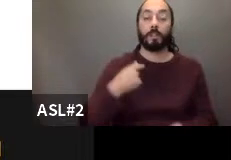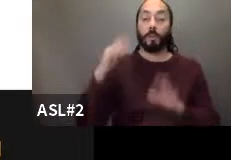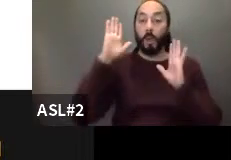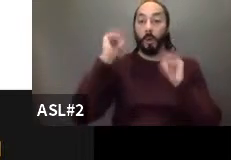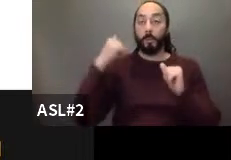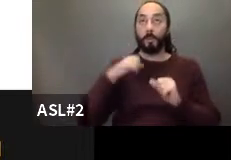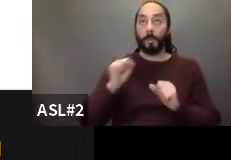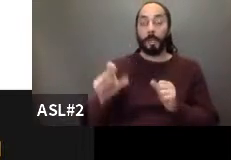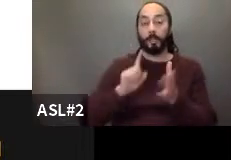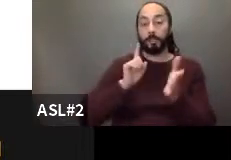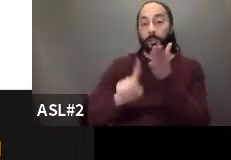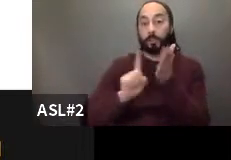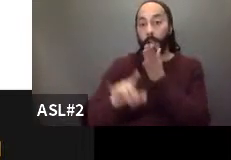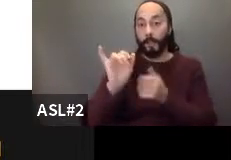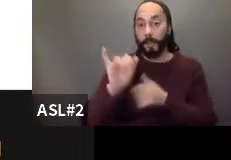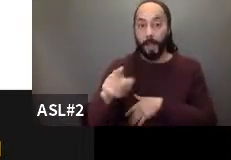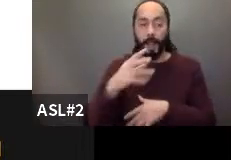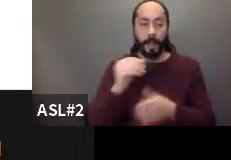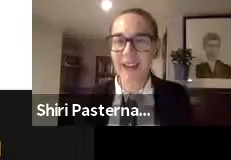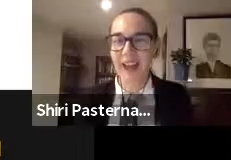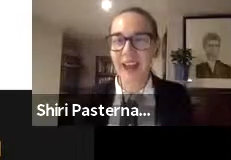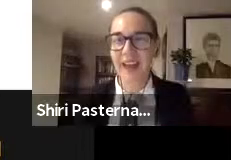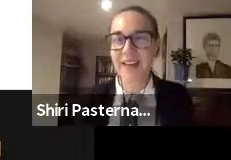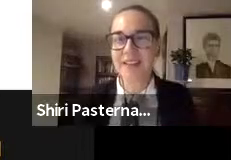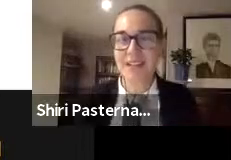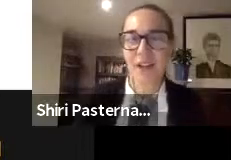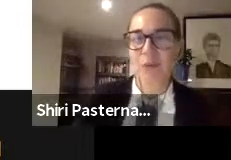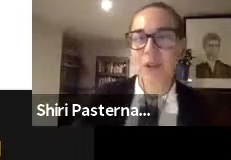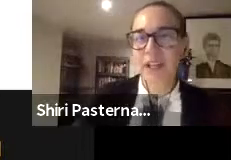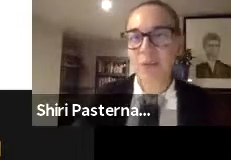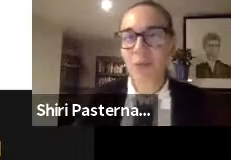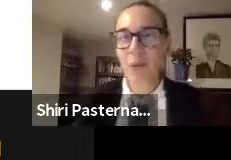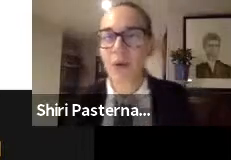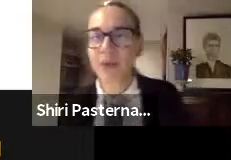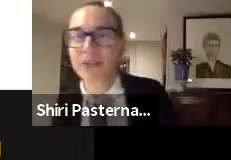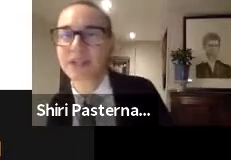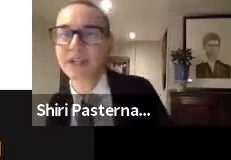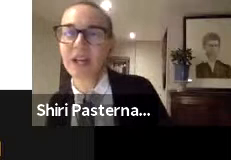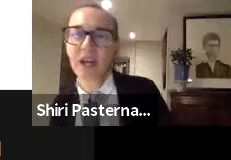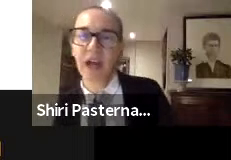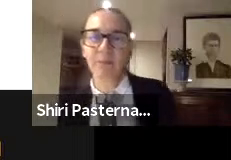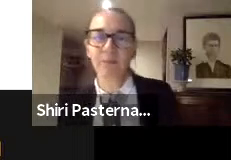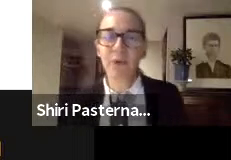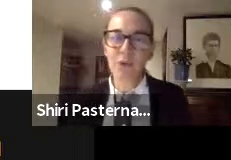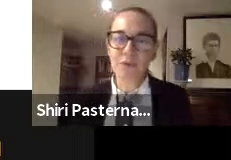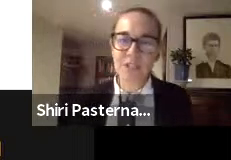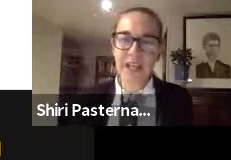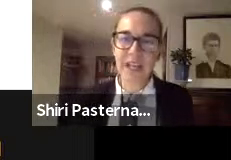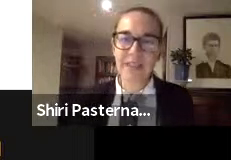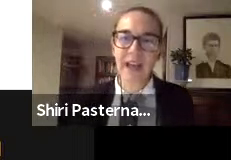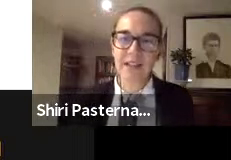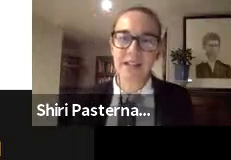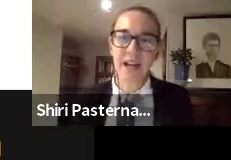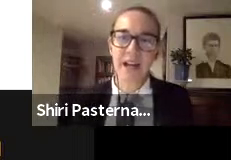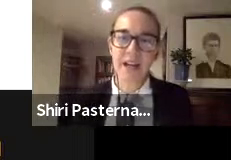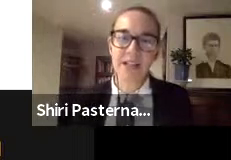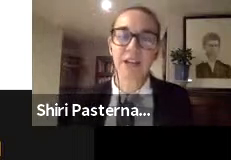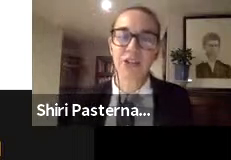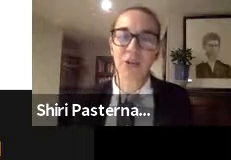it. It's a long time coming and really an important move to get